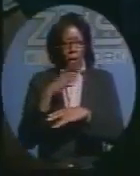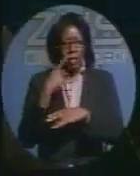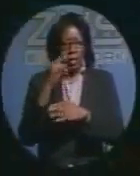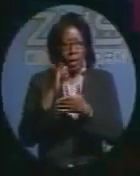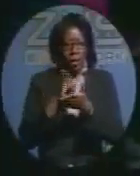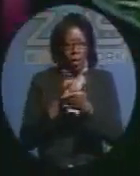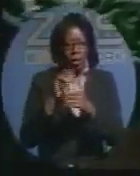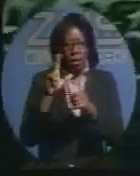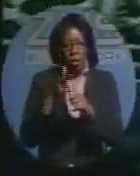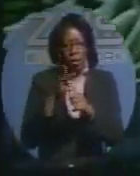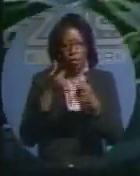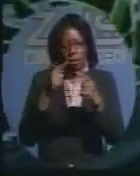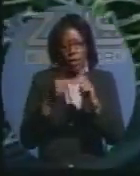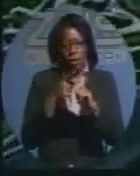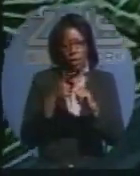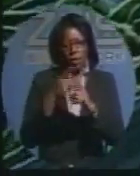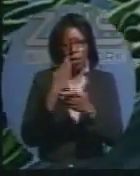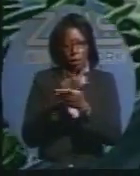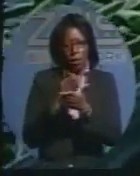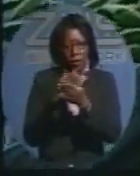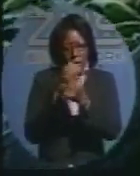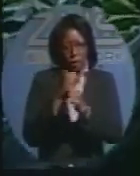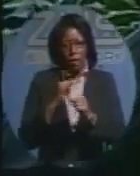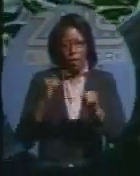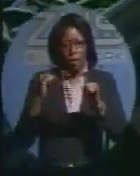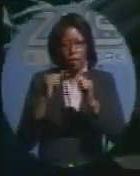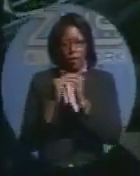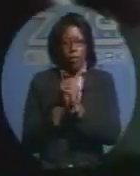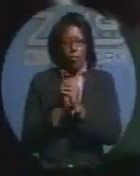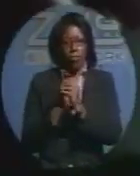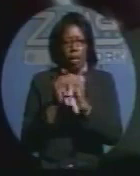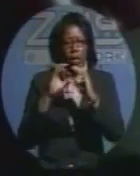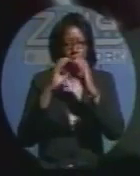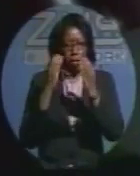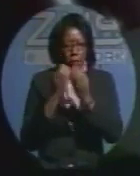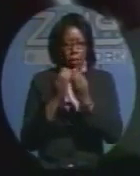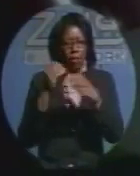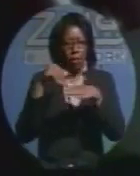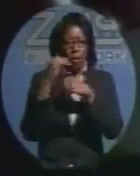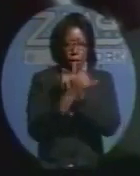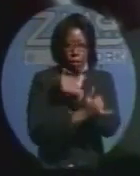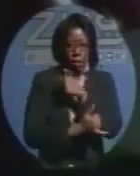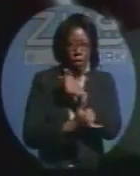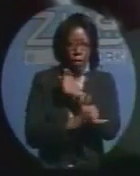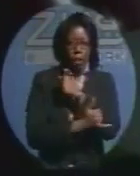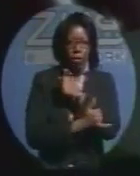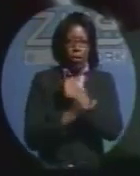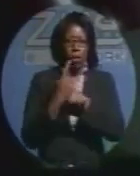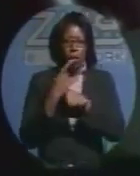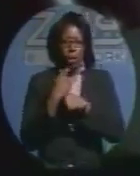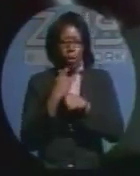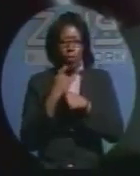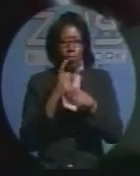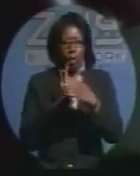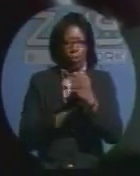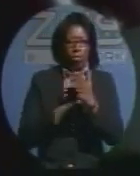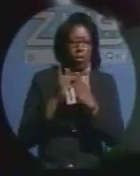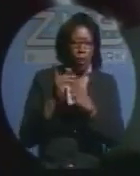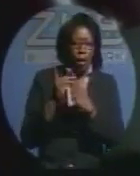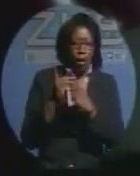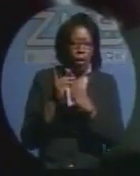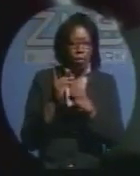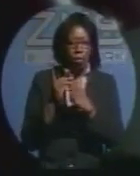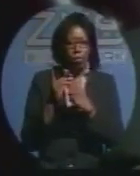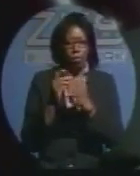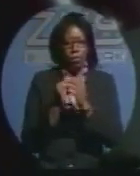third plank to make the economy more independent. There are companies in the Caribbean, believe it or not, who have developed, in